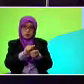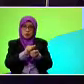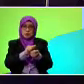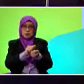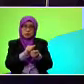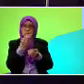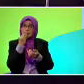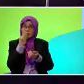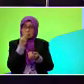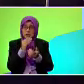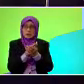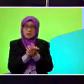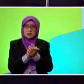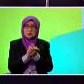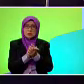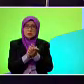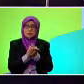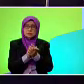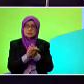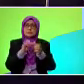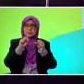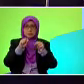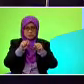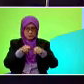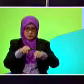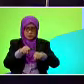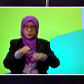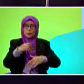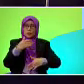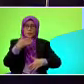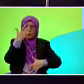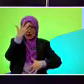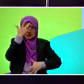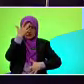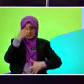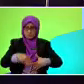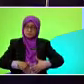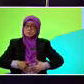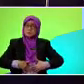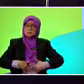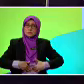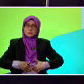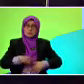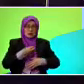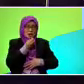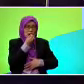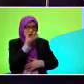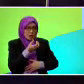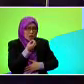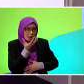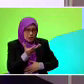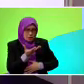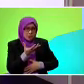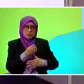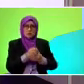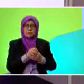salmonella. Ooh. It will make your stomach very hurt and you will have diarrhea and Yeah. so on. Yes, you'll have diarrhea and maybe you